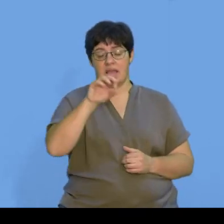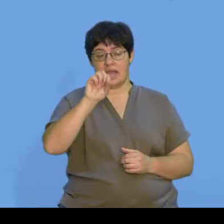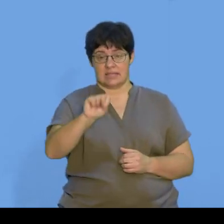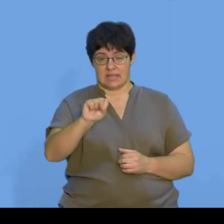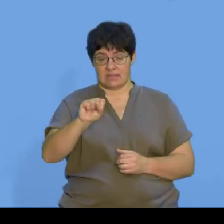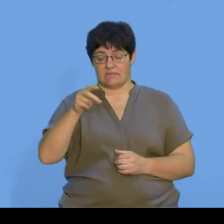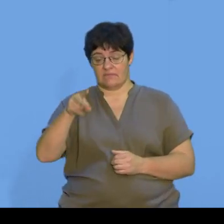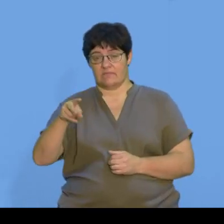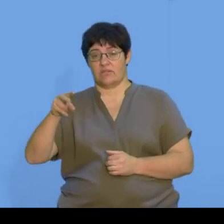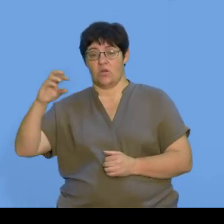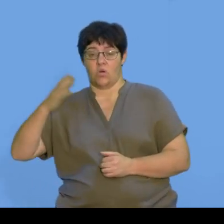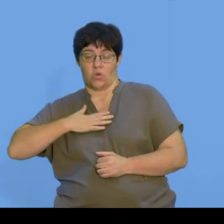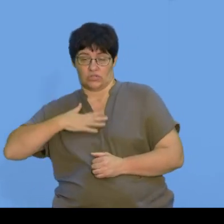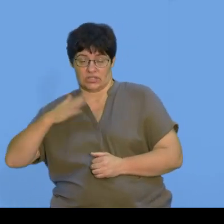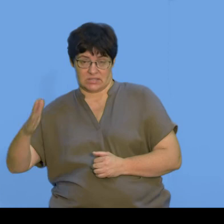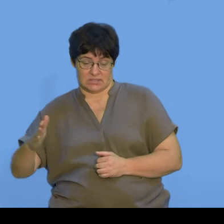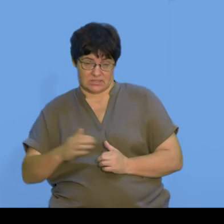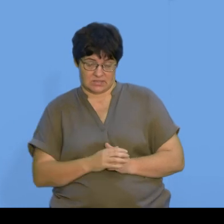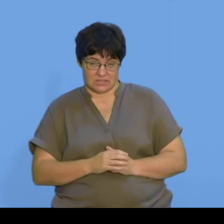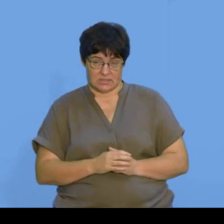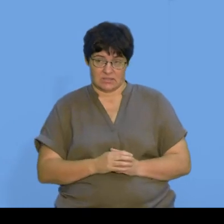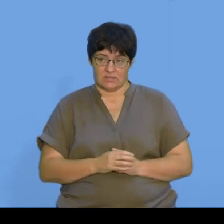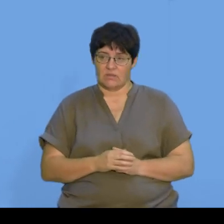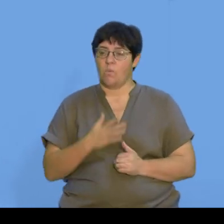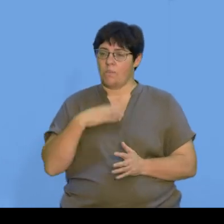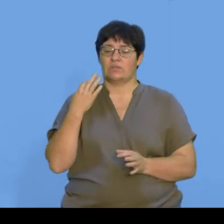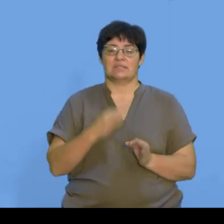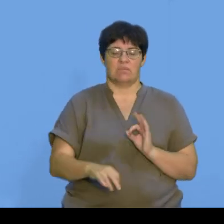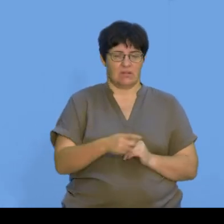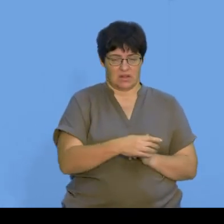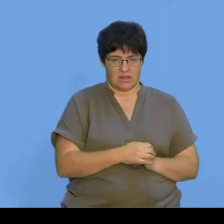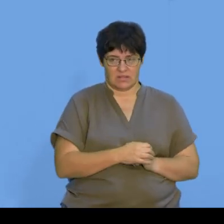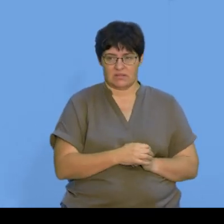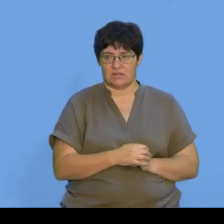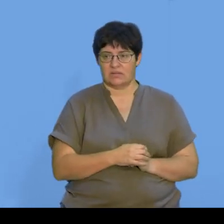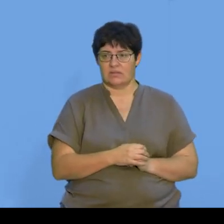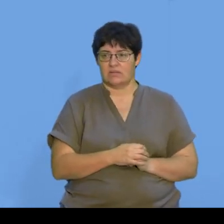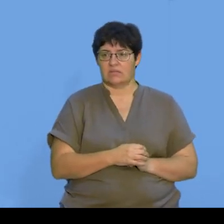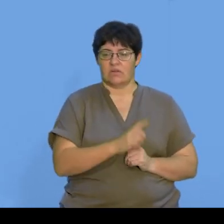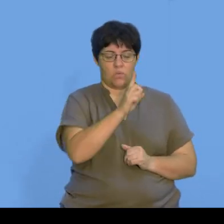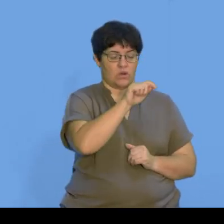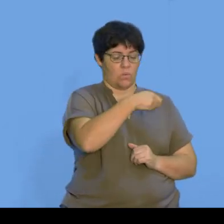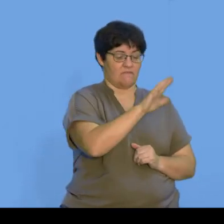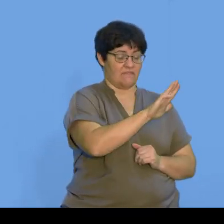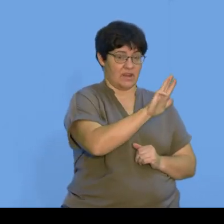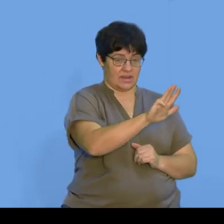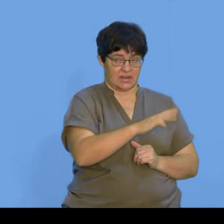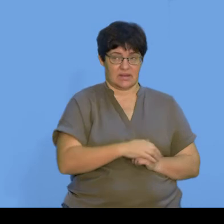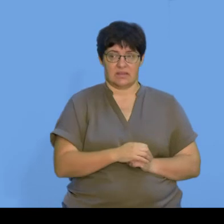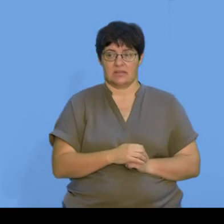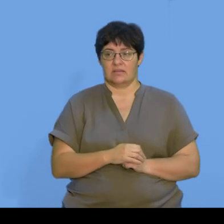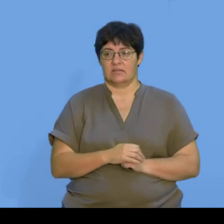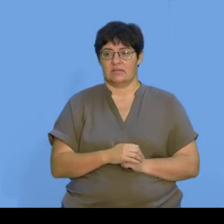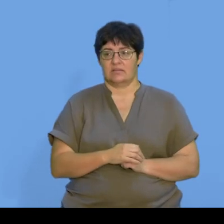to sulfur is to oxygen, in the and we want to simplify the mole ratio, we have got